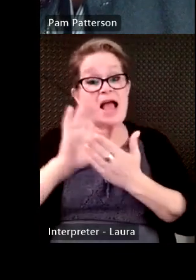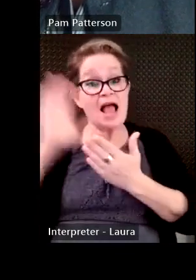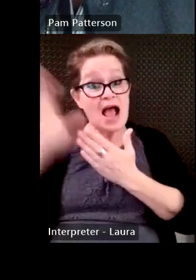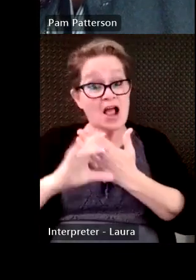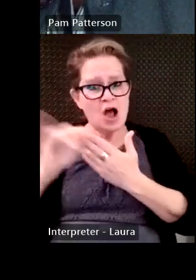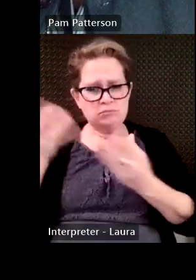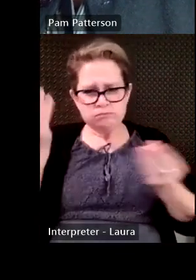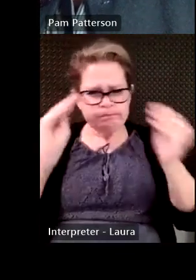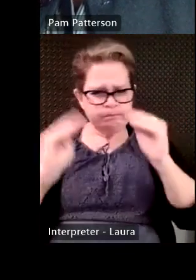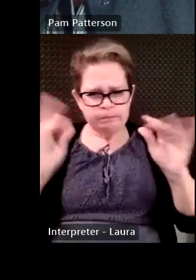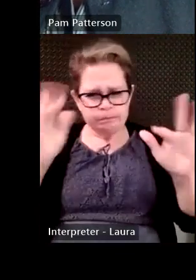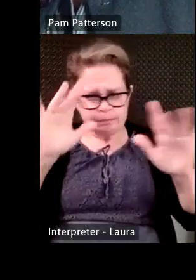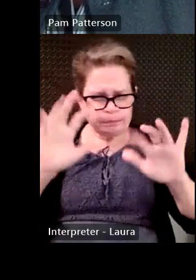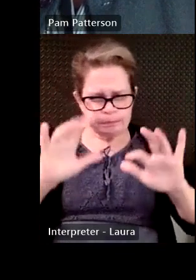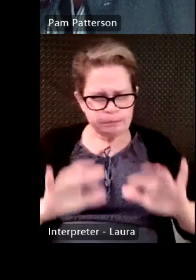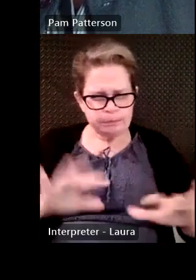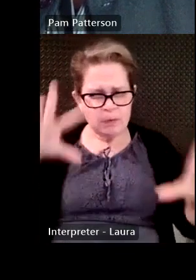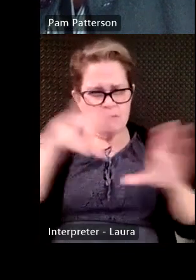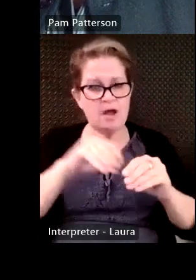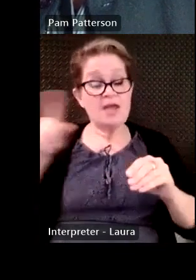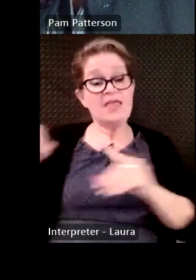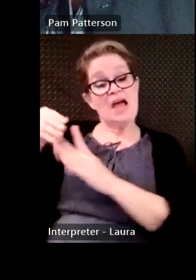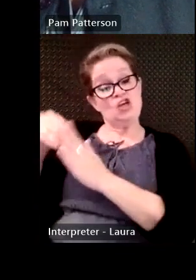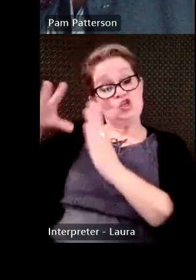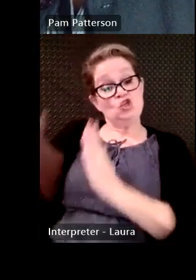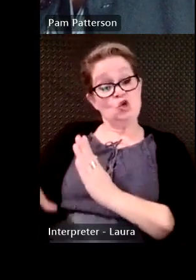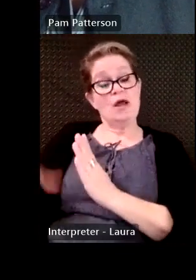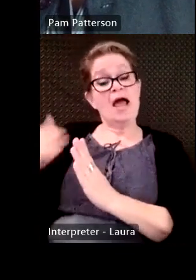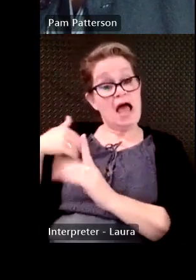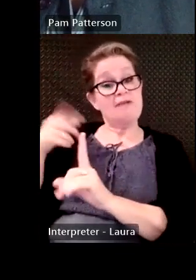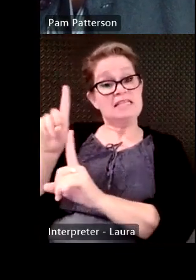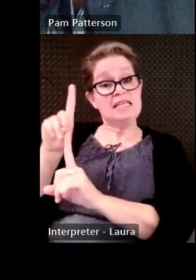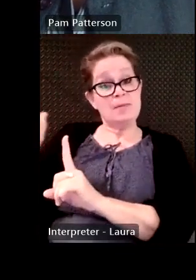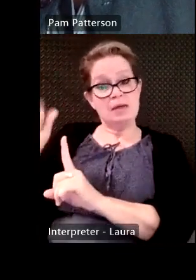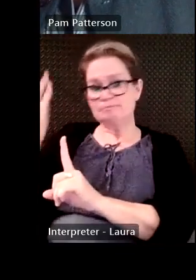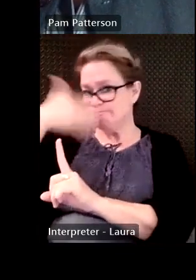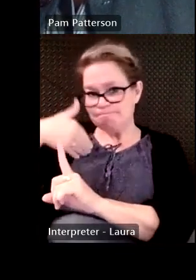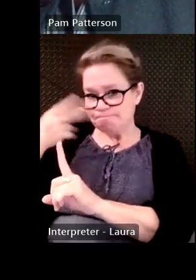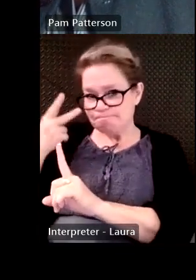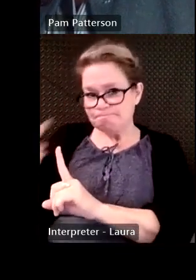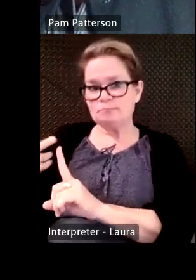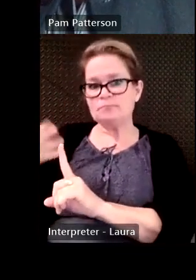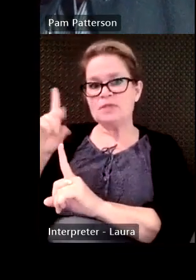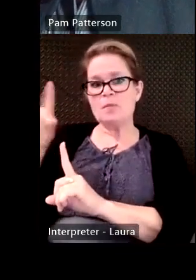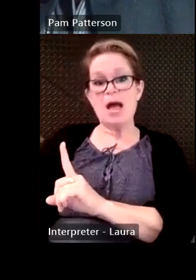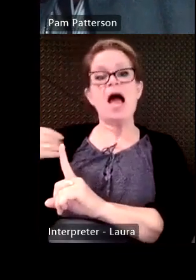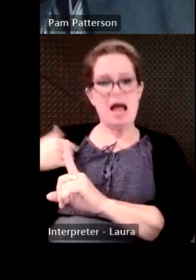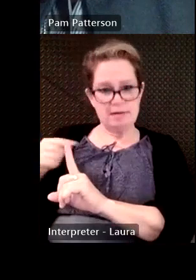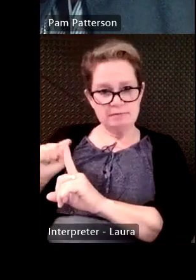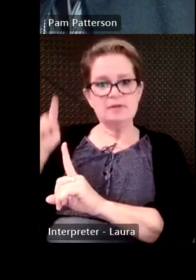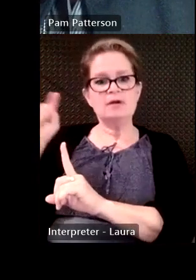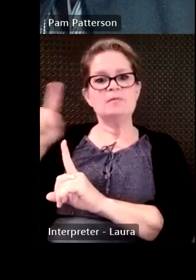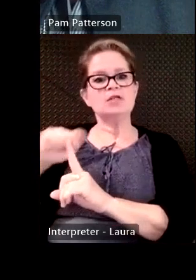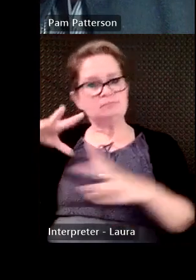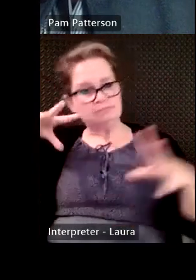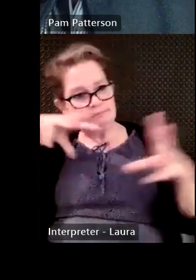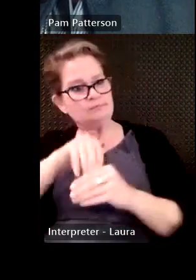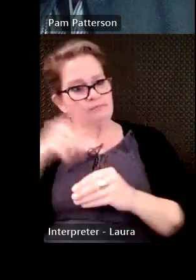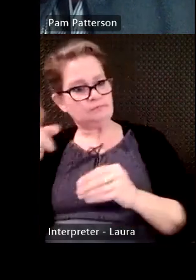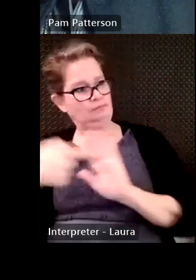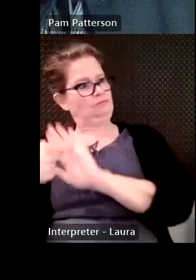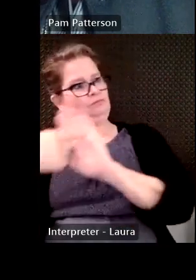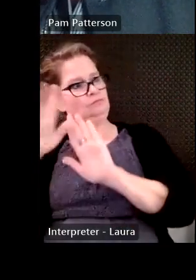invisible disability can be overwhelmed by a typical art education. Brown documents the month-long toll that keeping